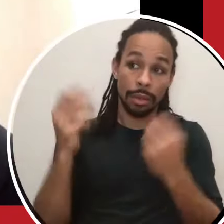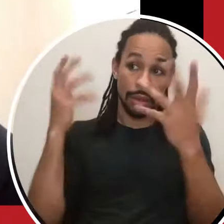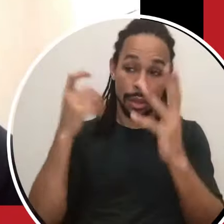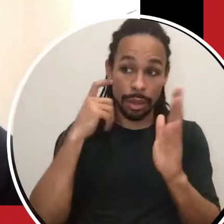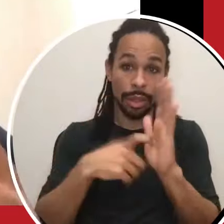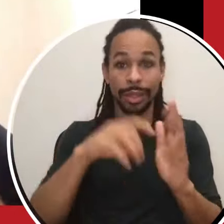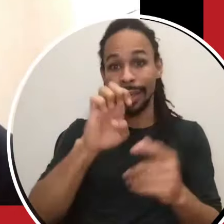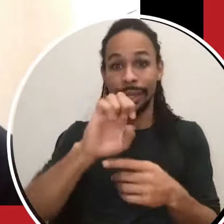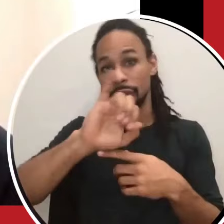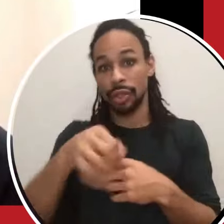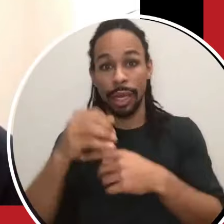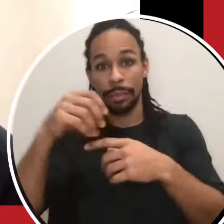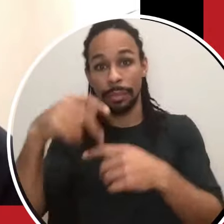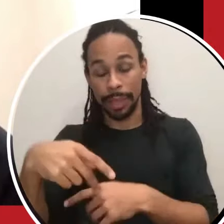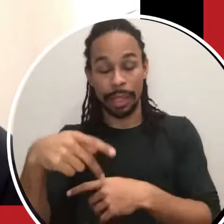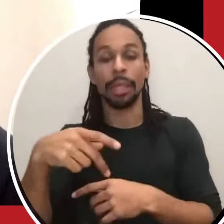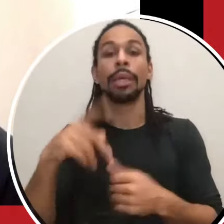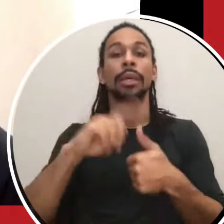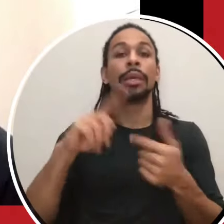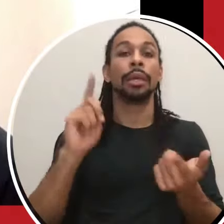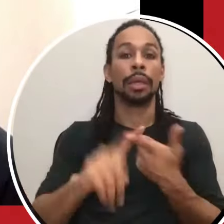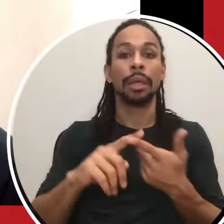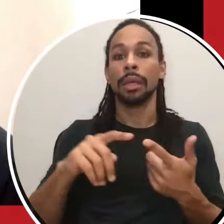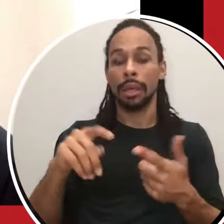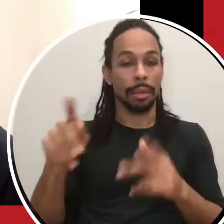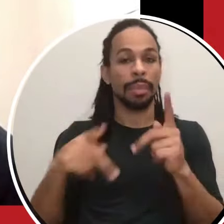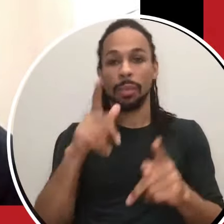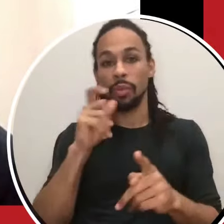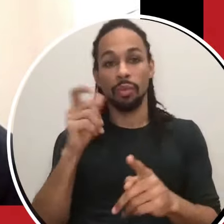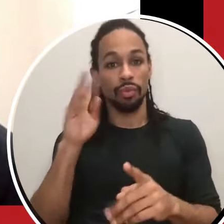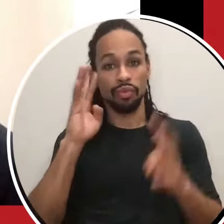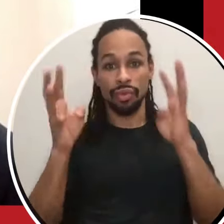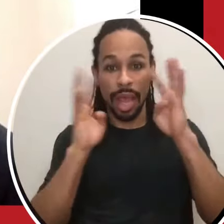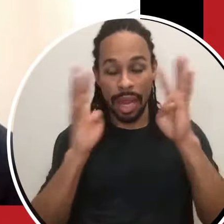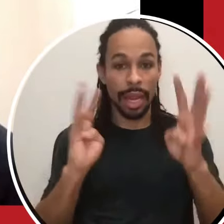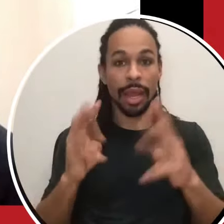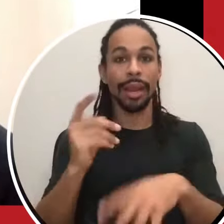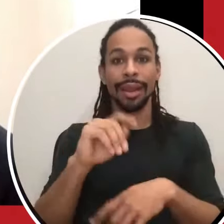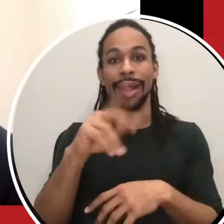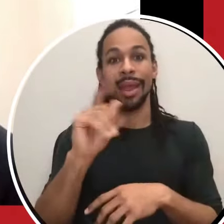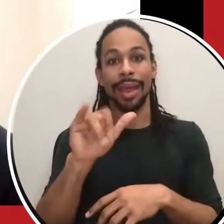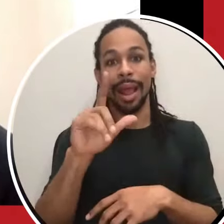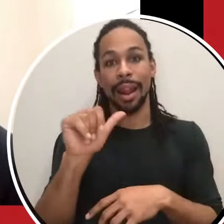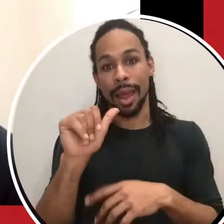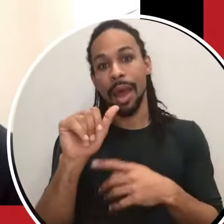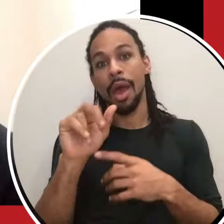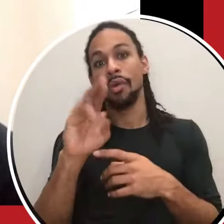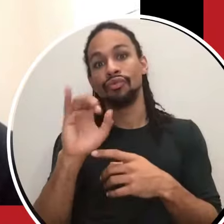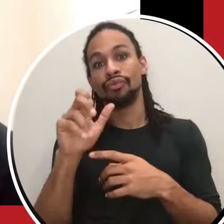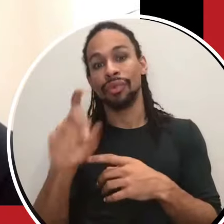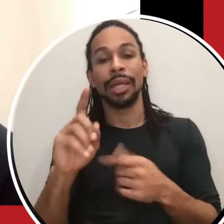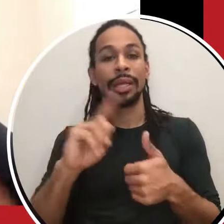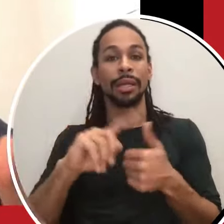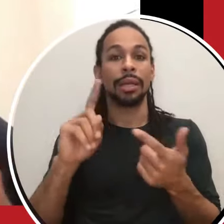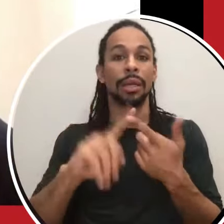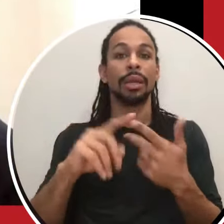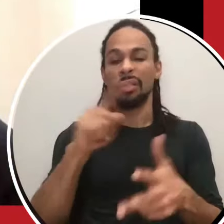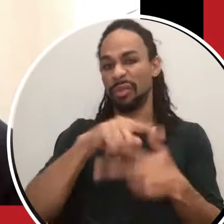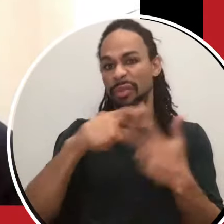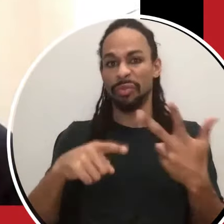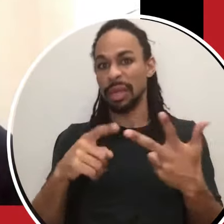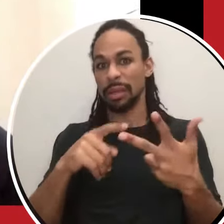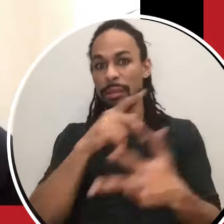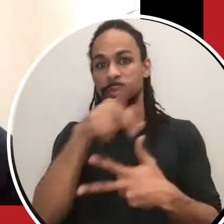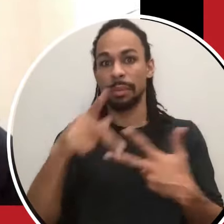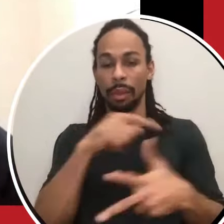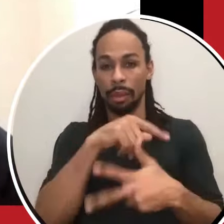created it, Jessica Bird, Rukia Lumumba, and the illustrious Kayla Reed from Action St. Louis. Shout out to United